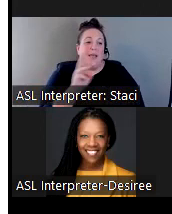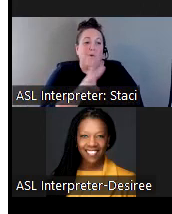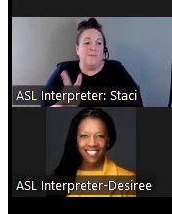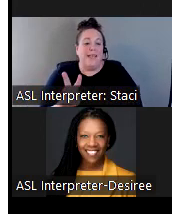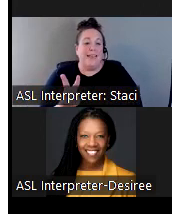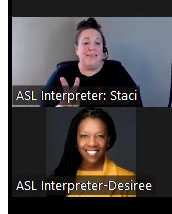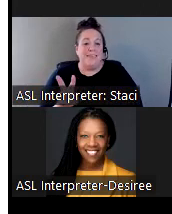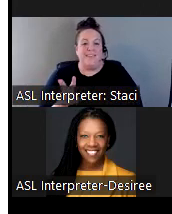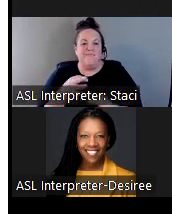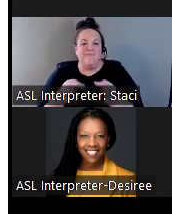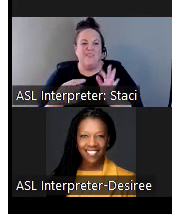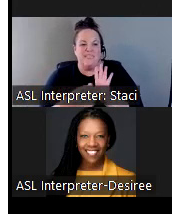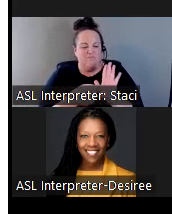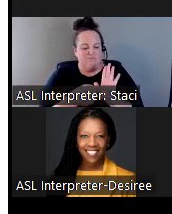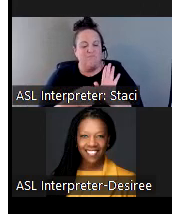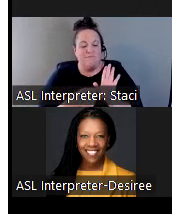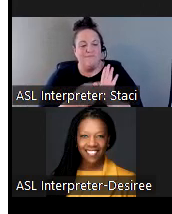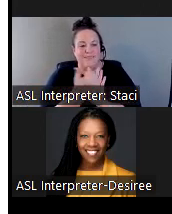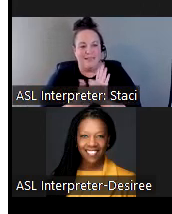next one.